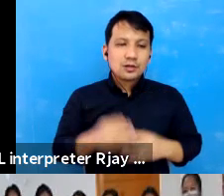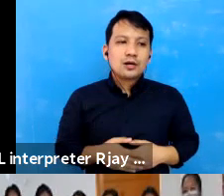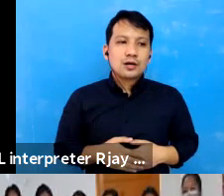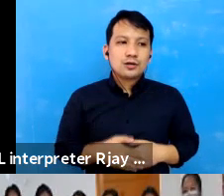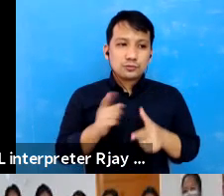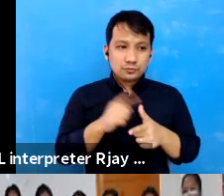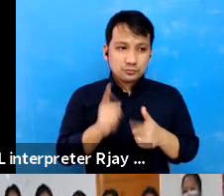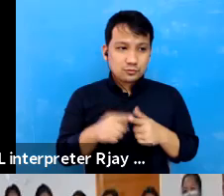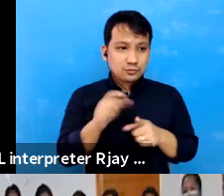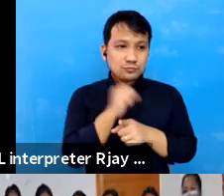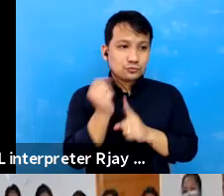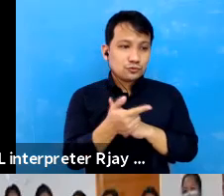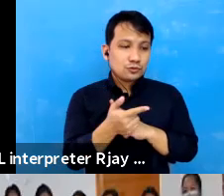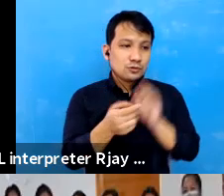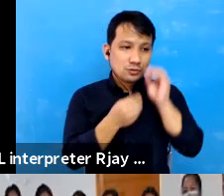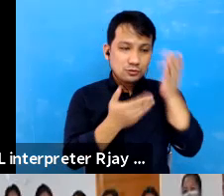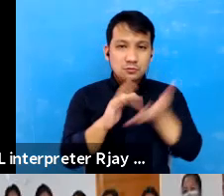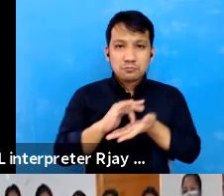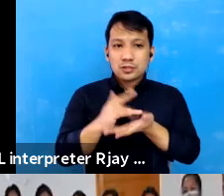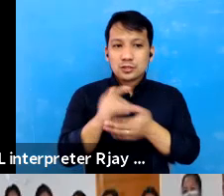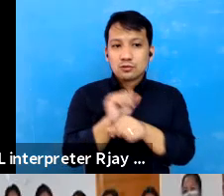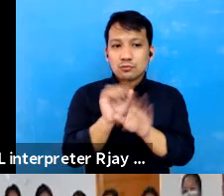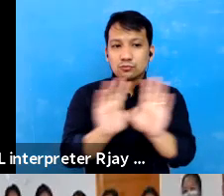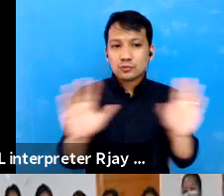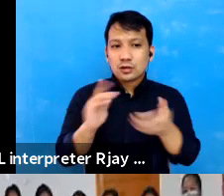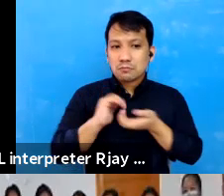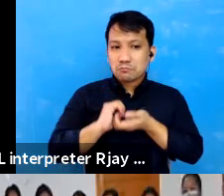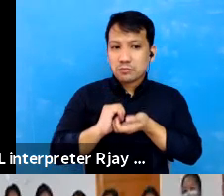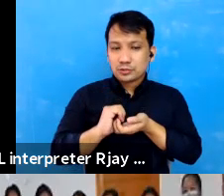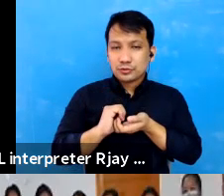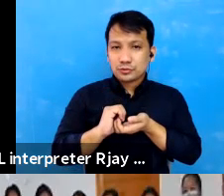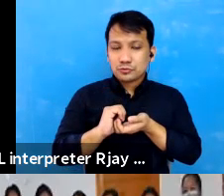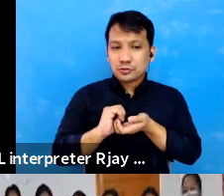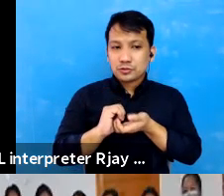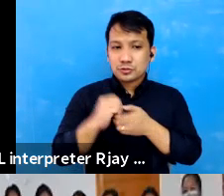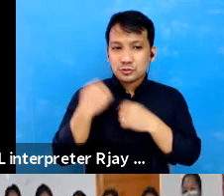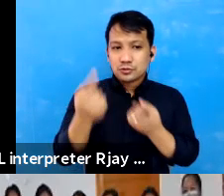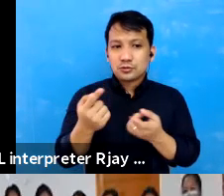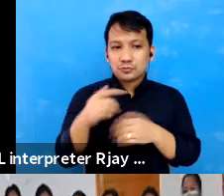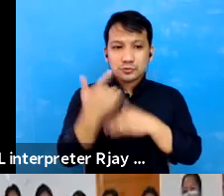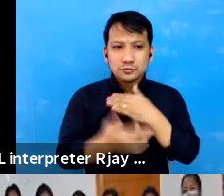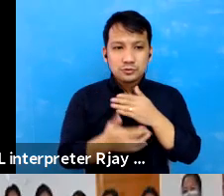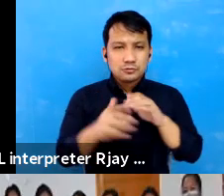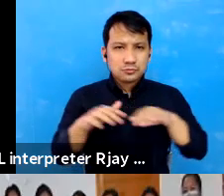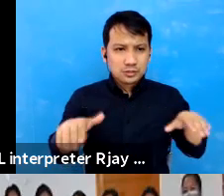Then the social welfare, the daycare workers, partners of BNS and early childhood